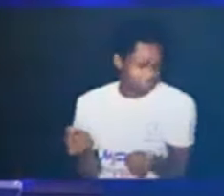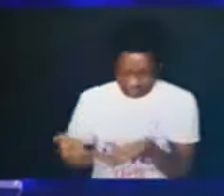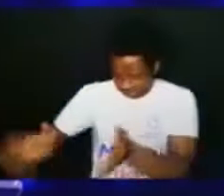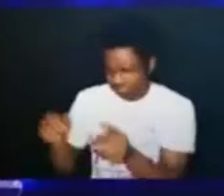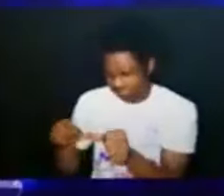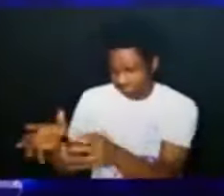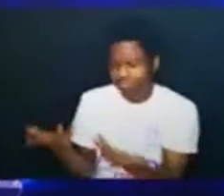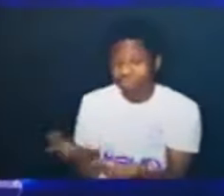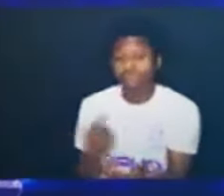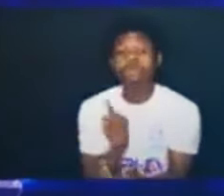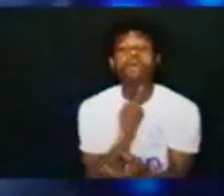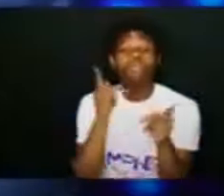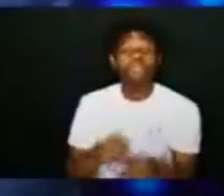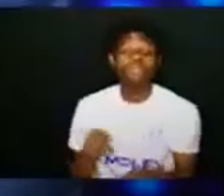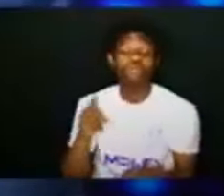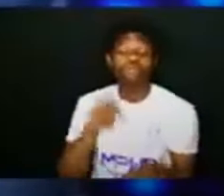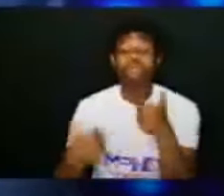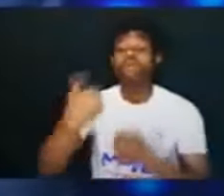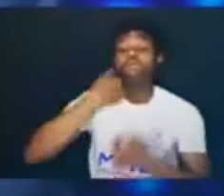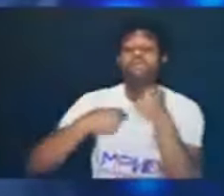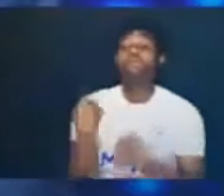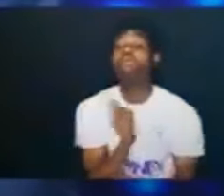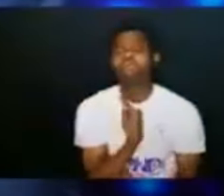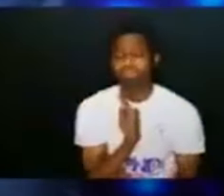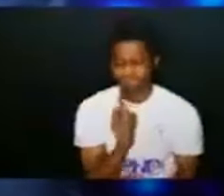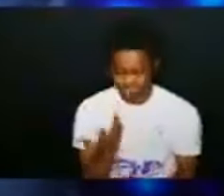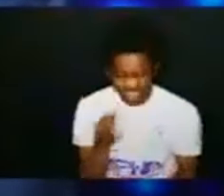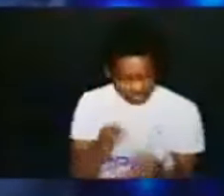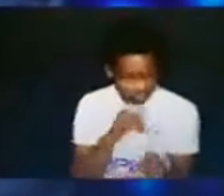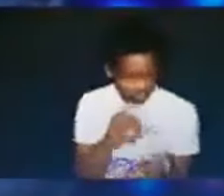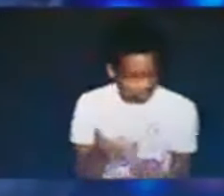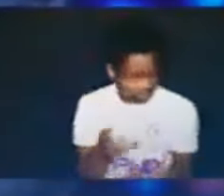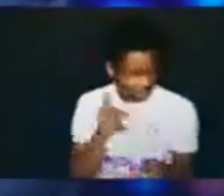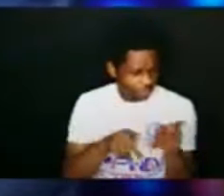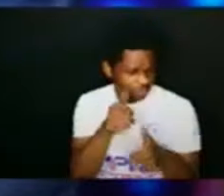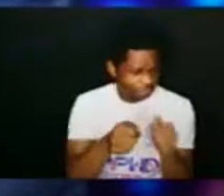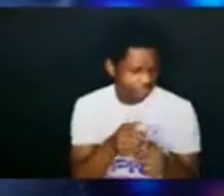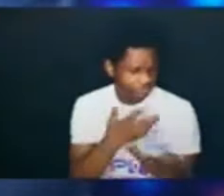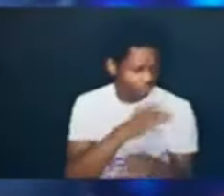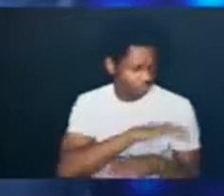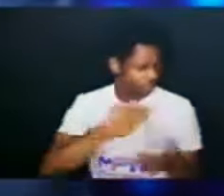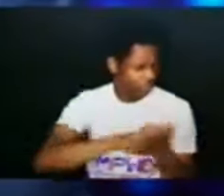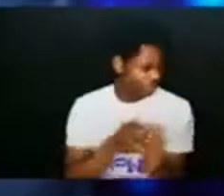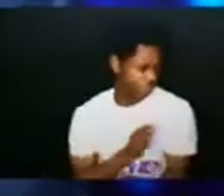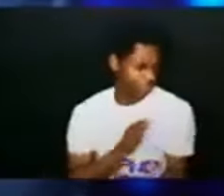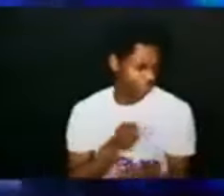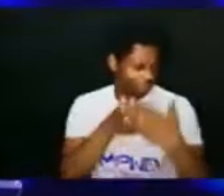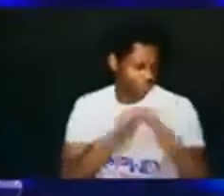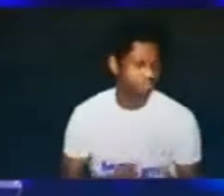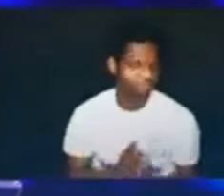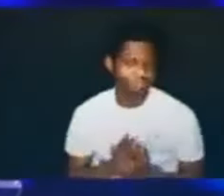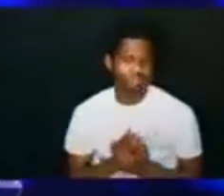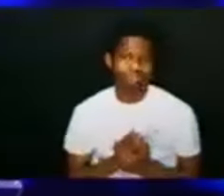that people will insult. If you don't want people to insult you, don't be a leader. Just put your light under a bushel. And